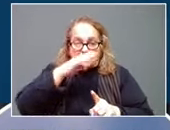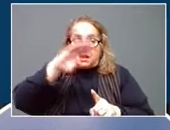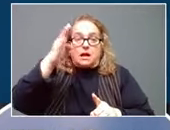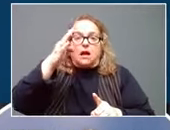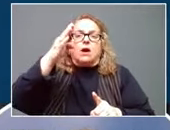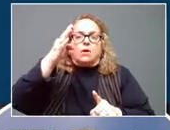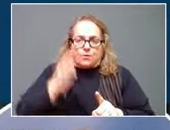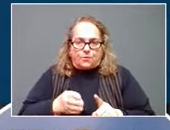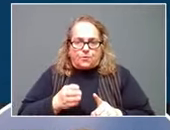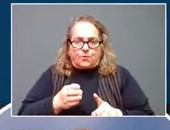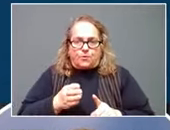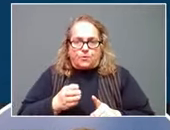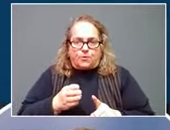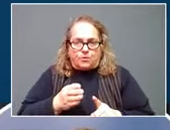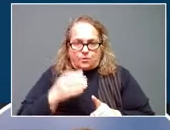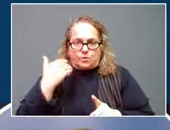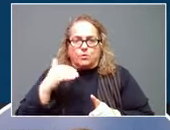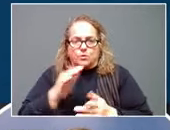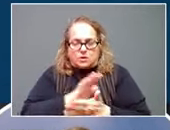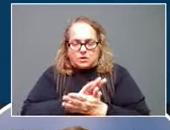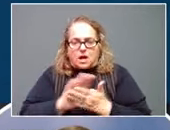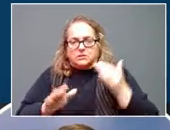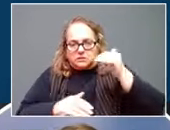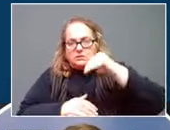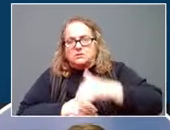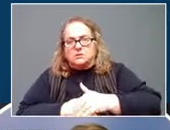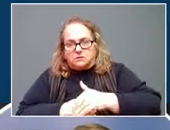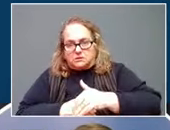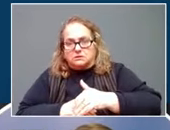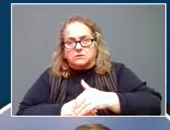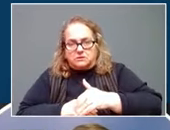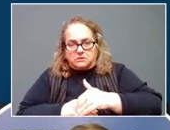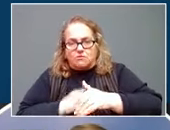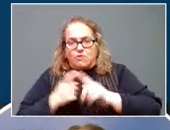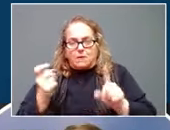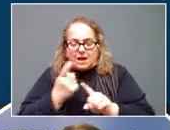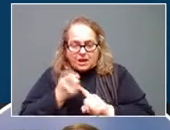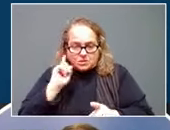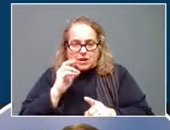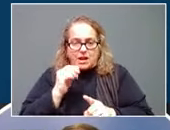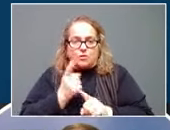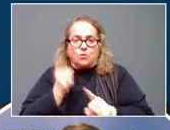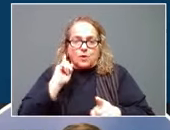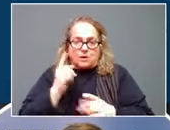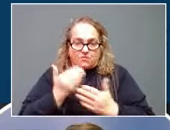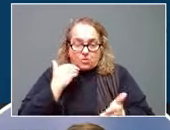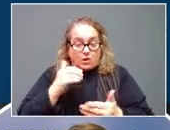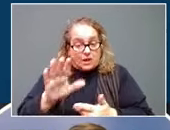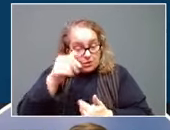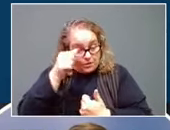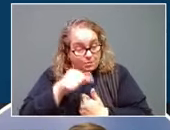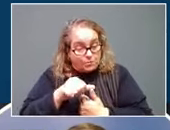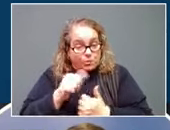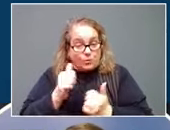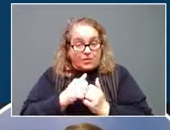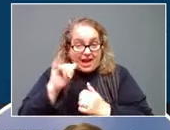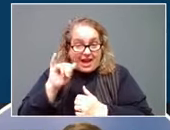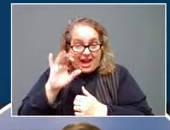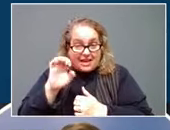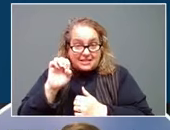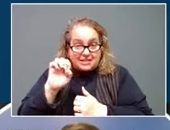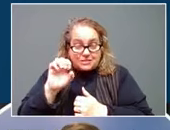drastic reduction in cases from last week and the week before. Remember, with the ice storm that